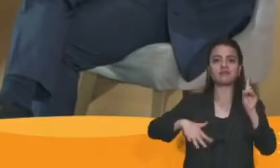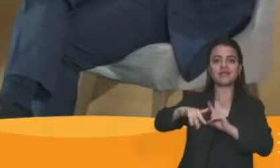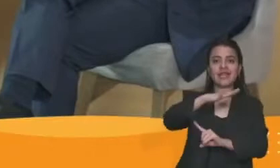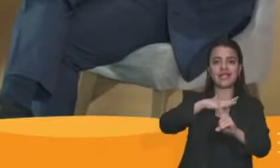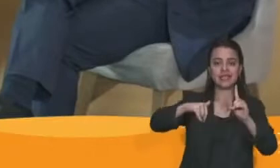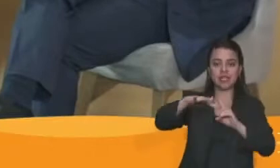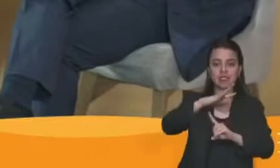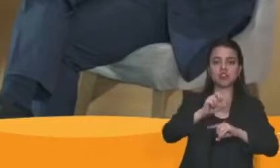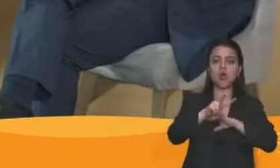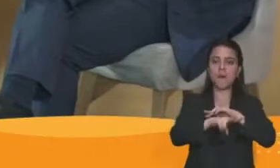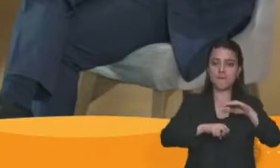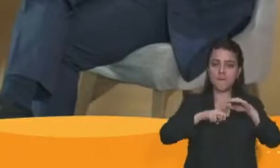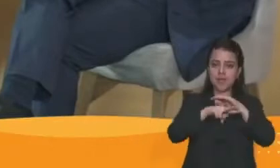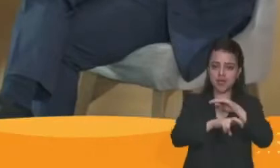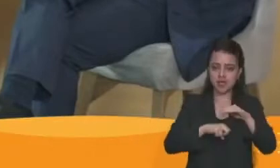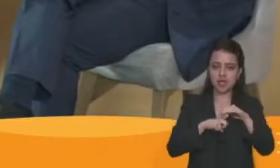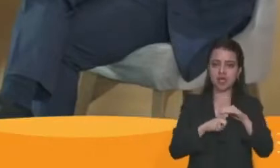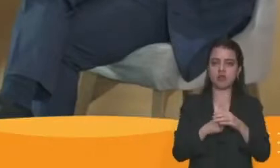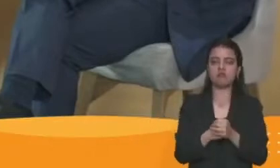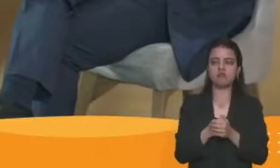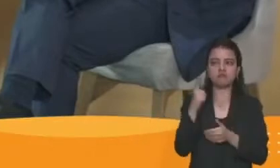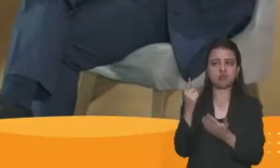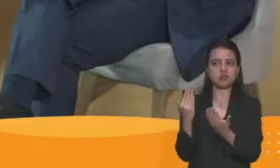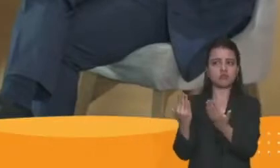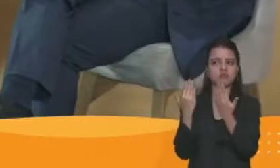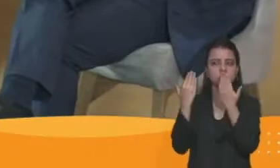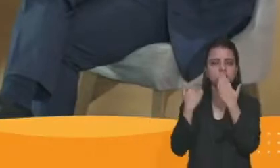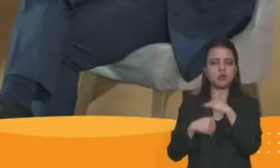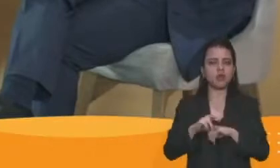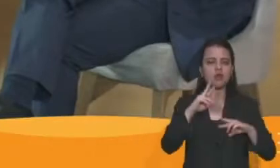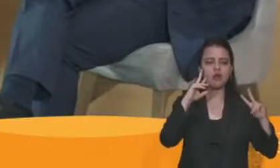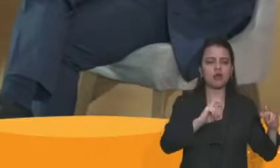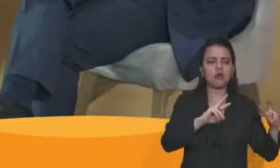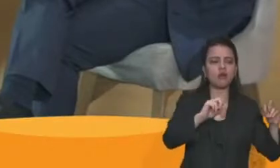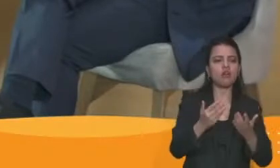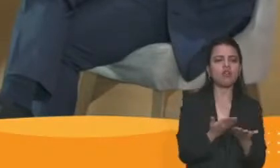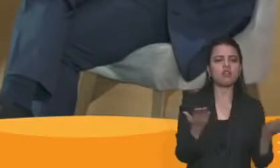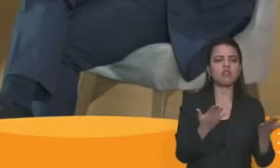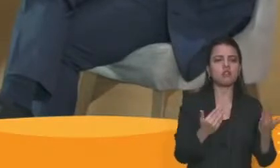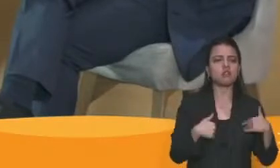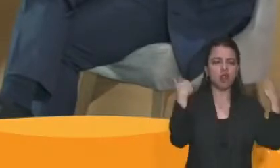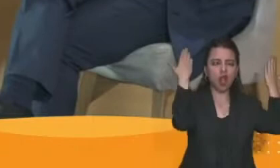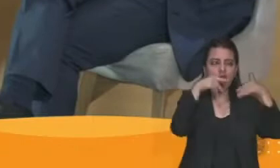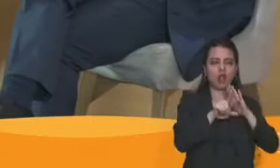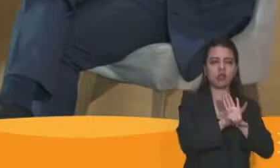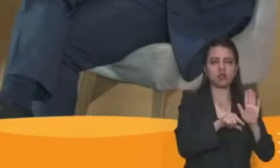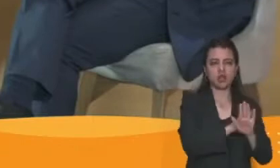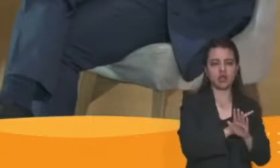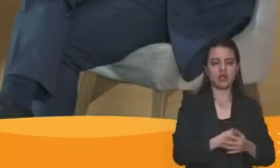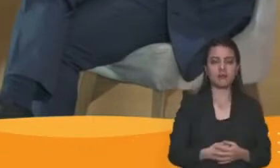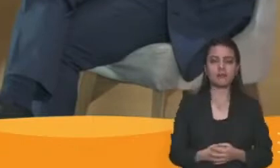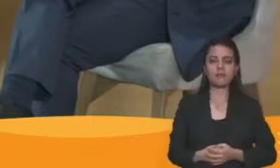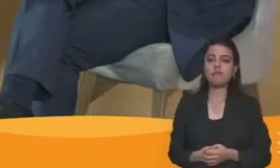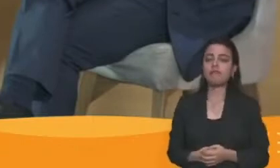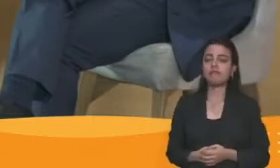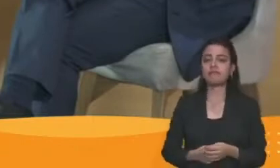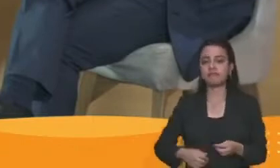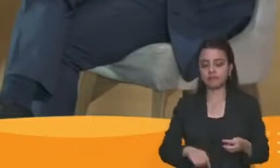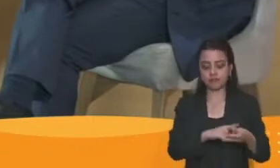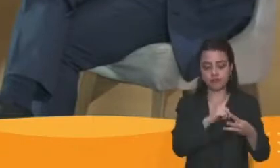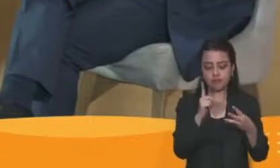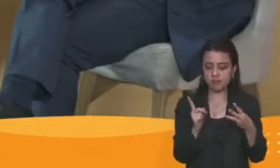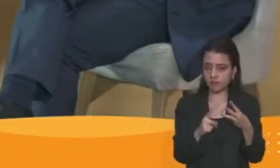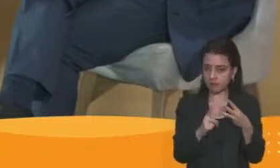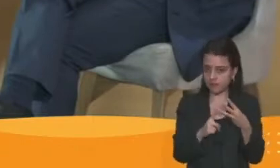greater cooperation with the financial sector and differentiate where we have illicit activity and legal activity. We